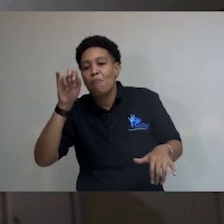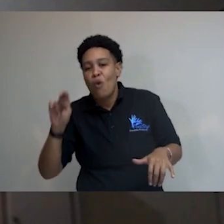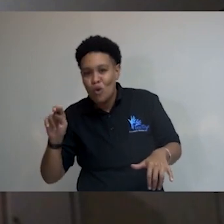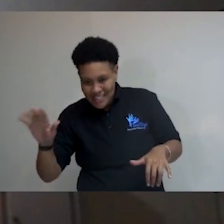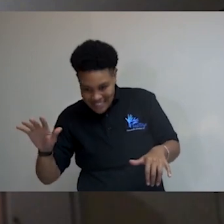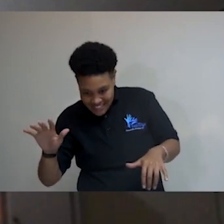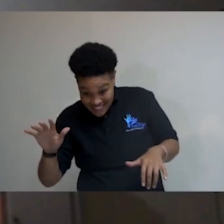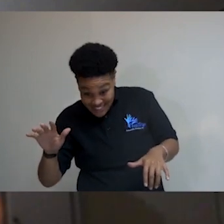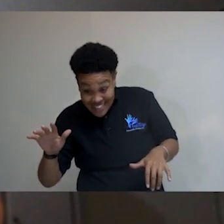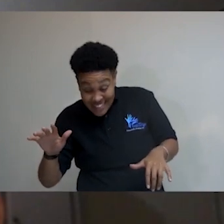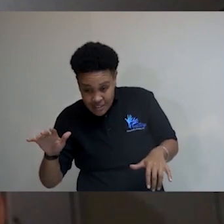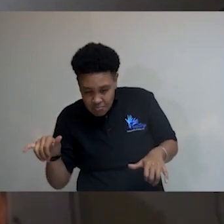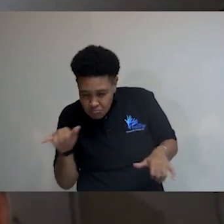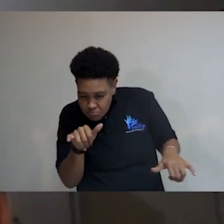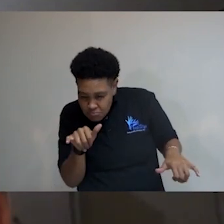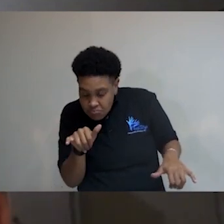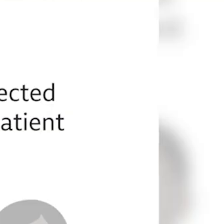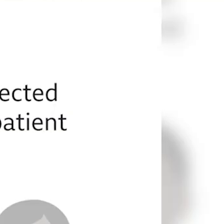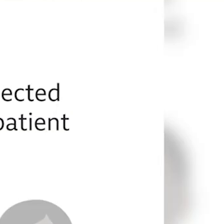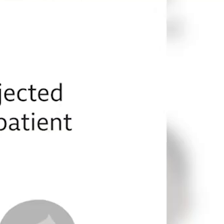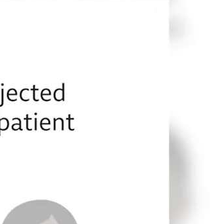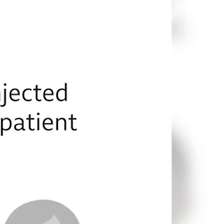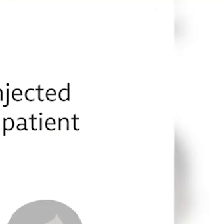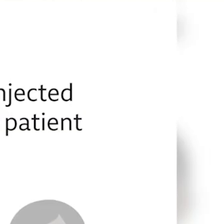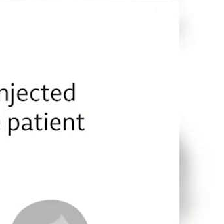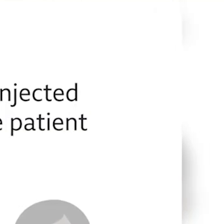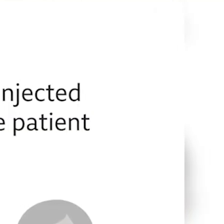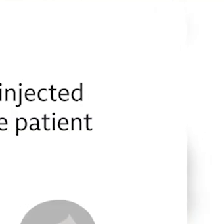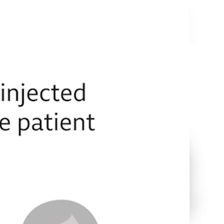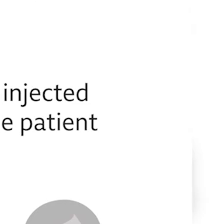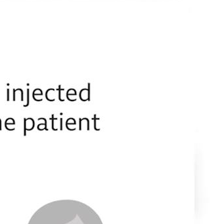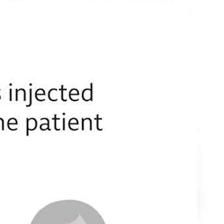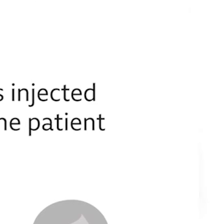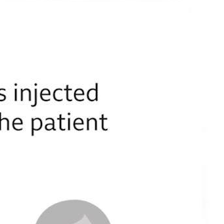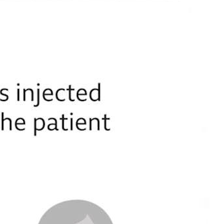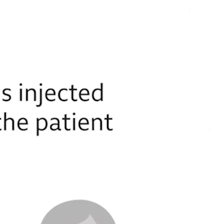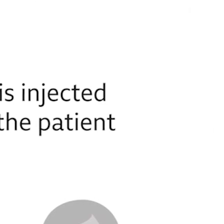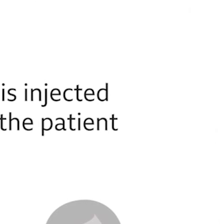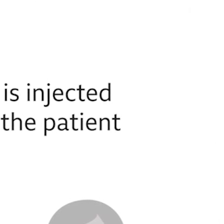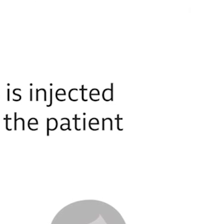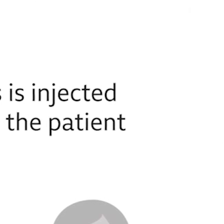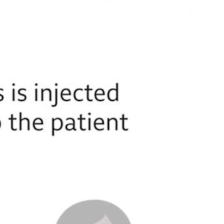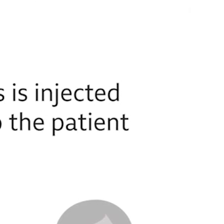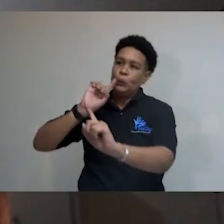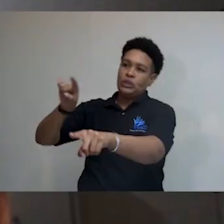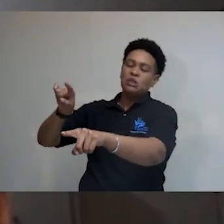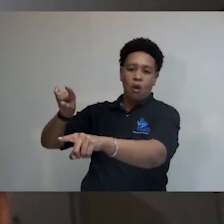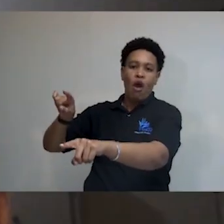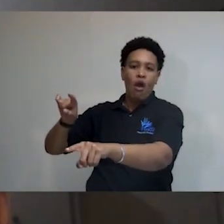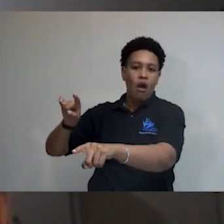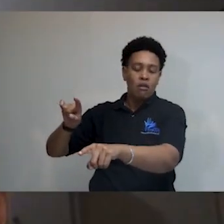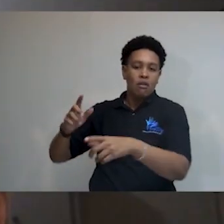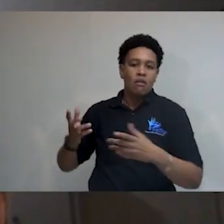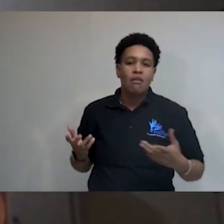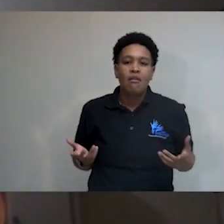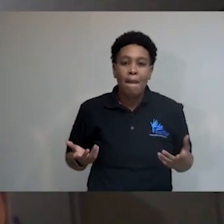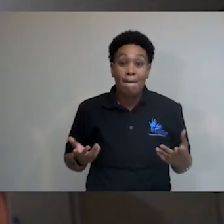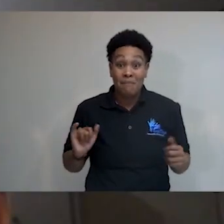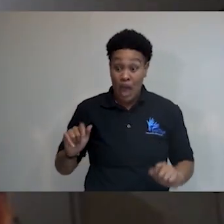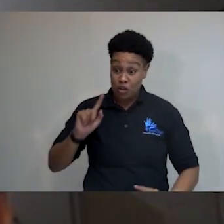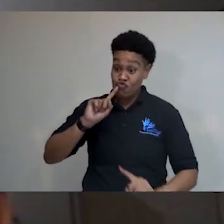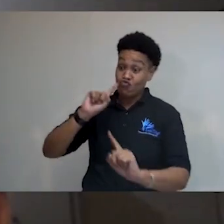that then induces in the human a response